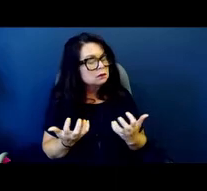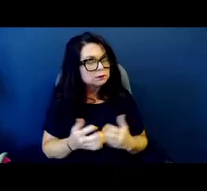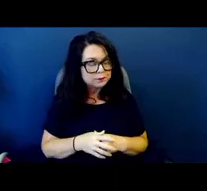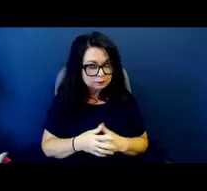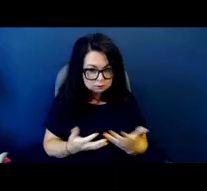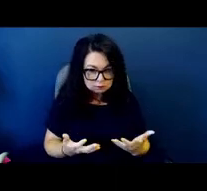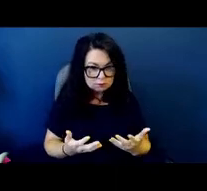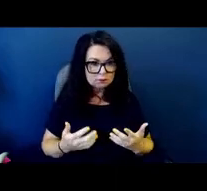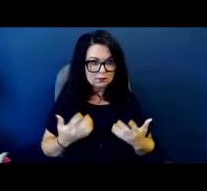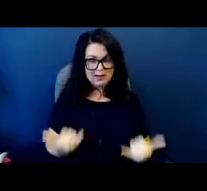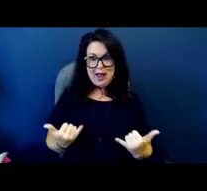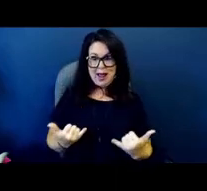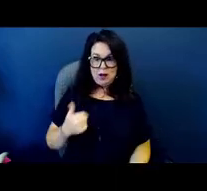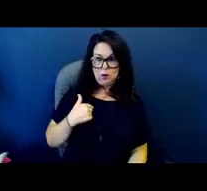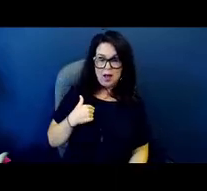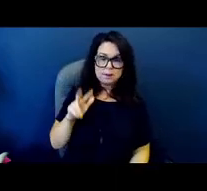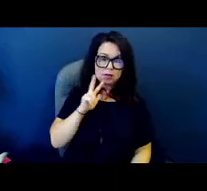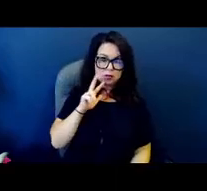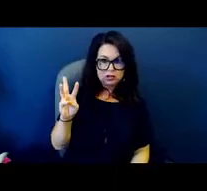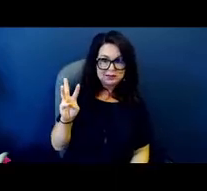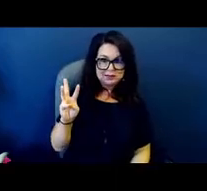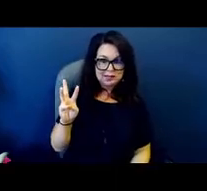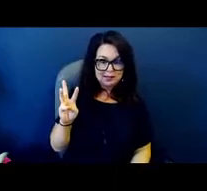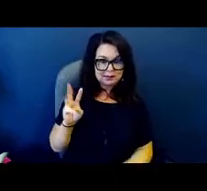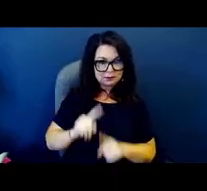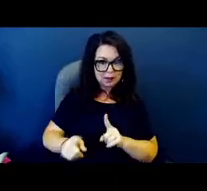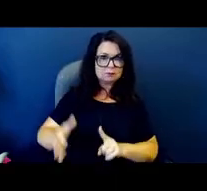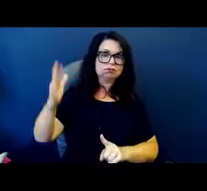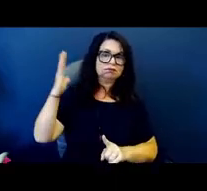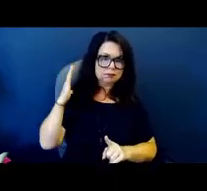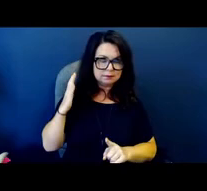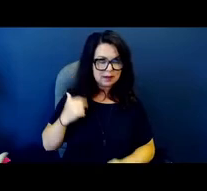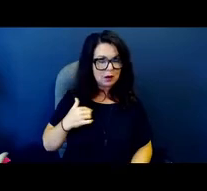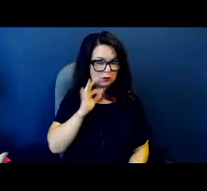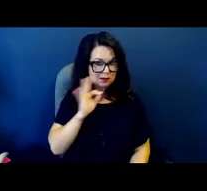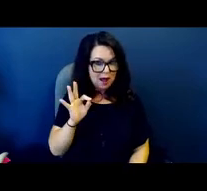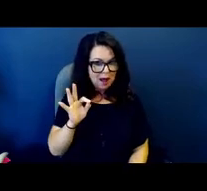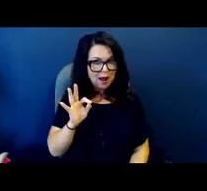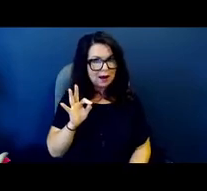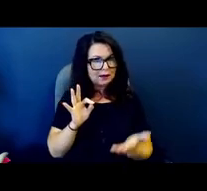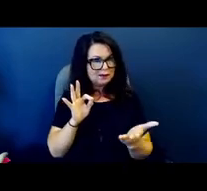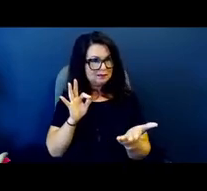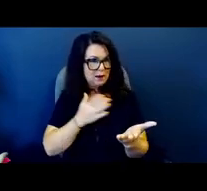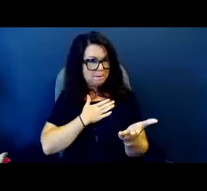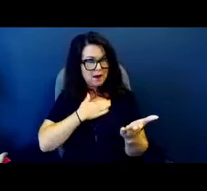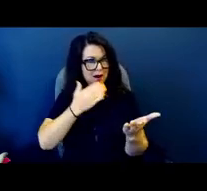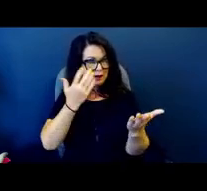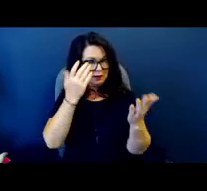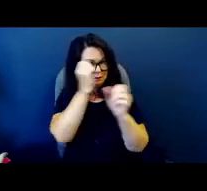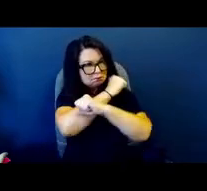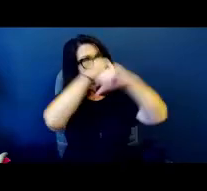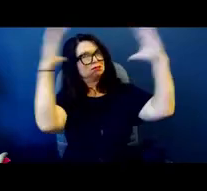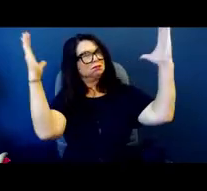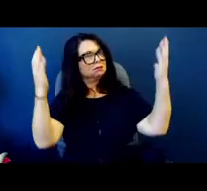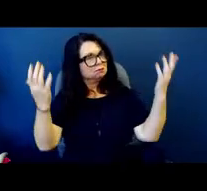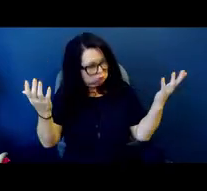I'm 36 now, but back then I was 9. So in my head, for me, it was, I wanted